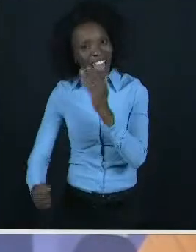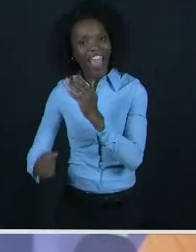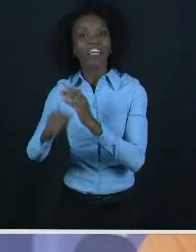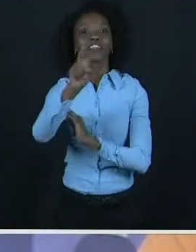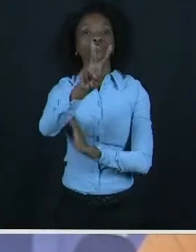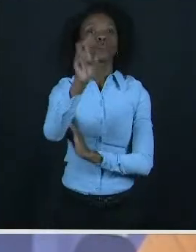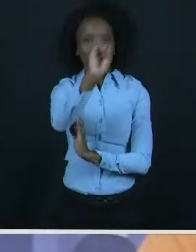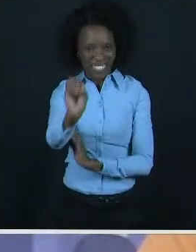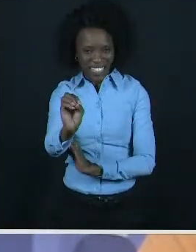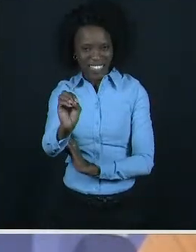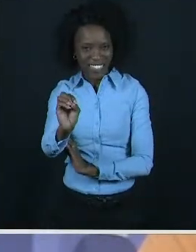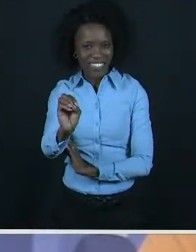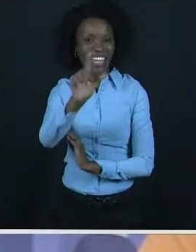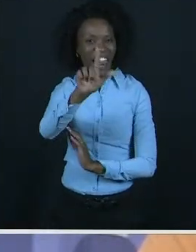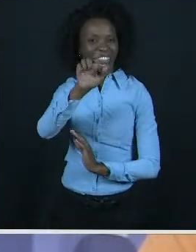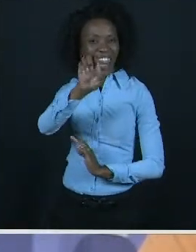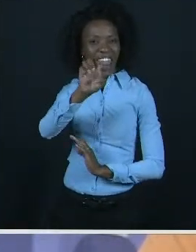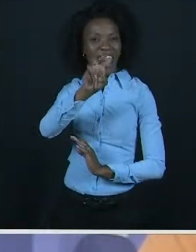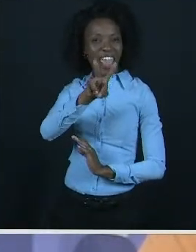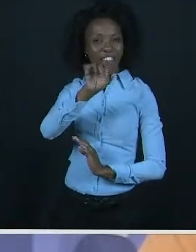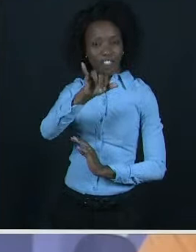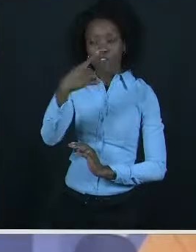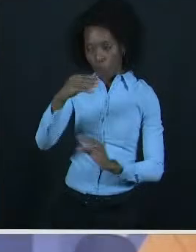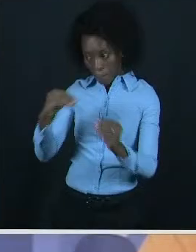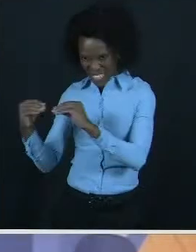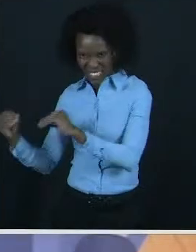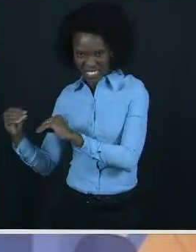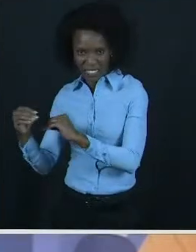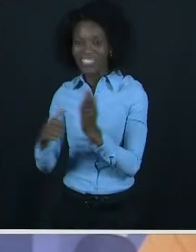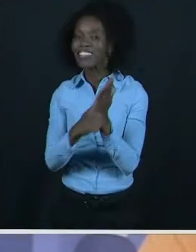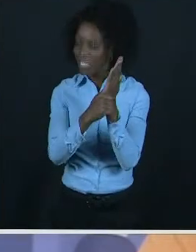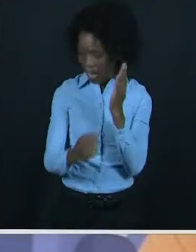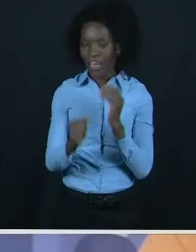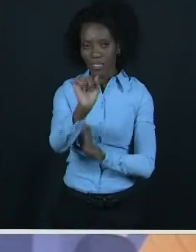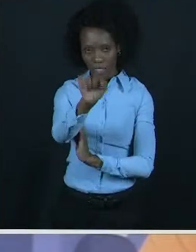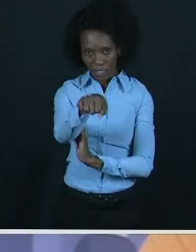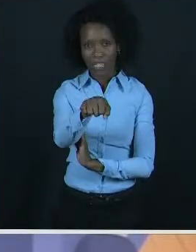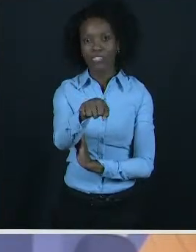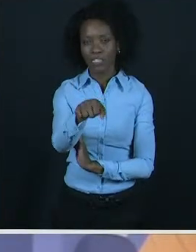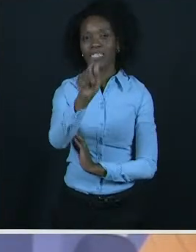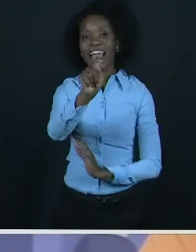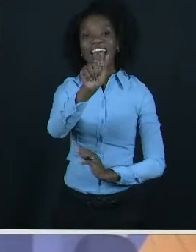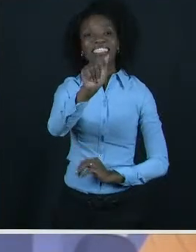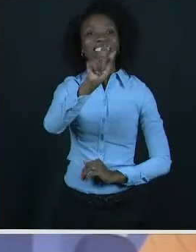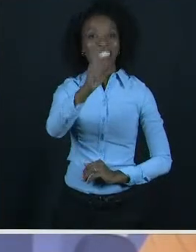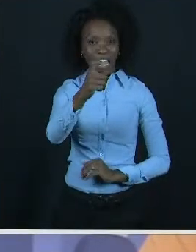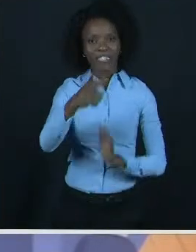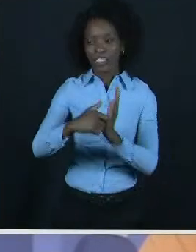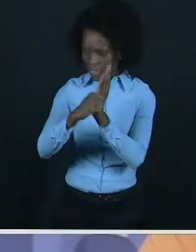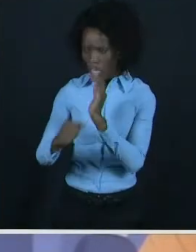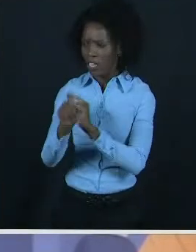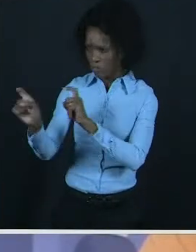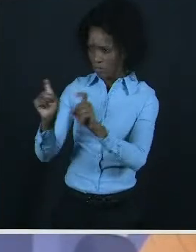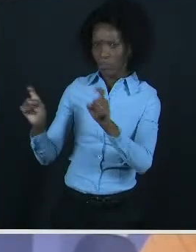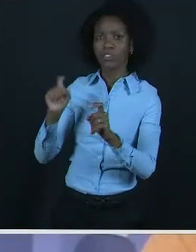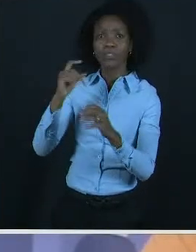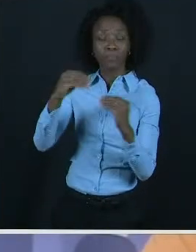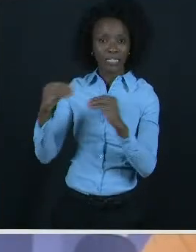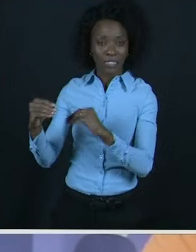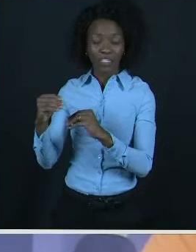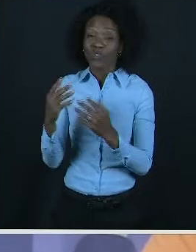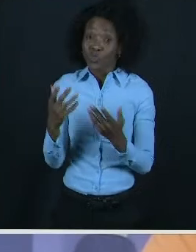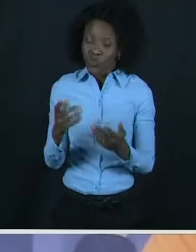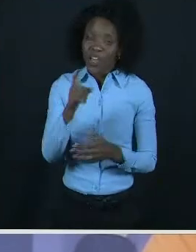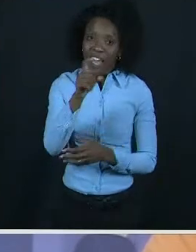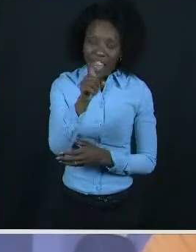private sector. Now, clearly, a levy is a tax, and tax has to be